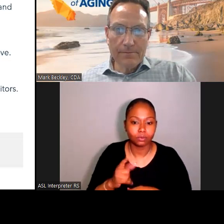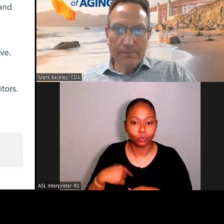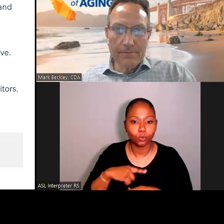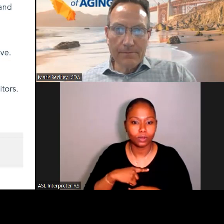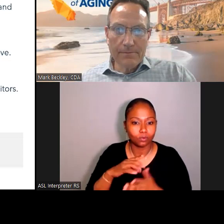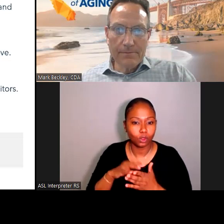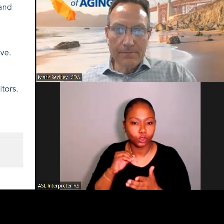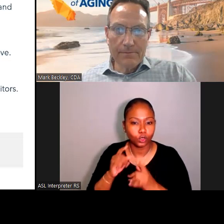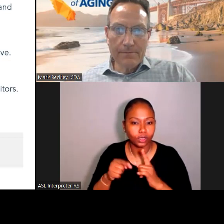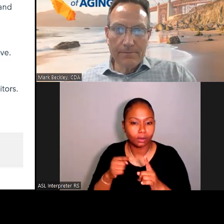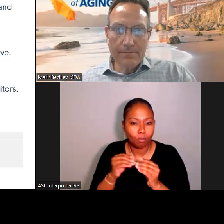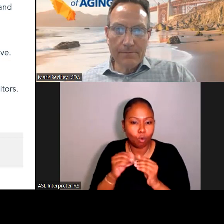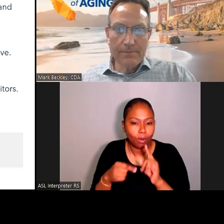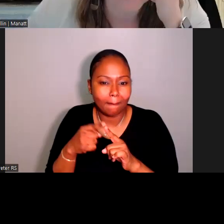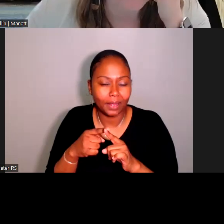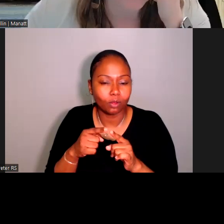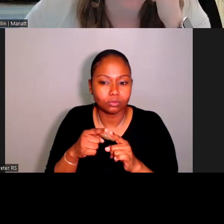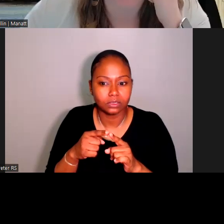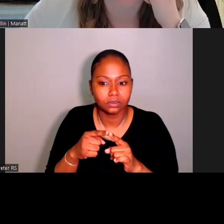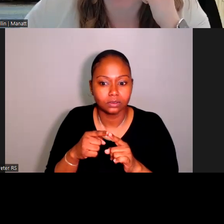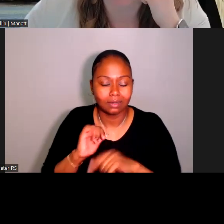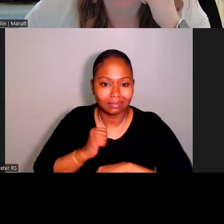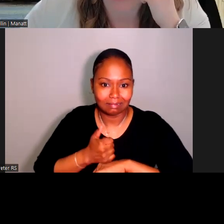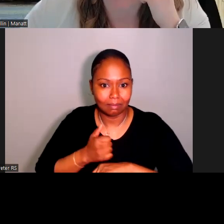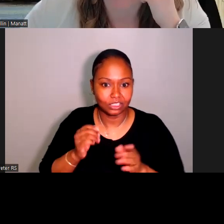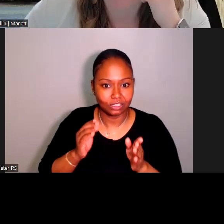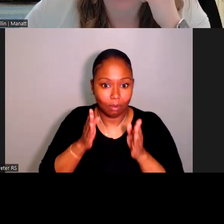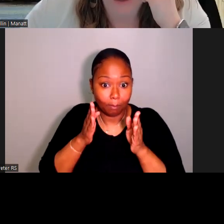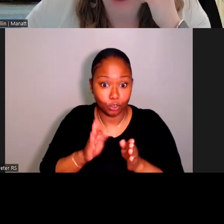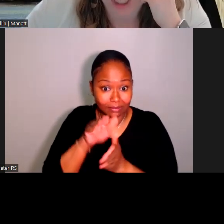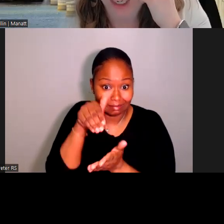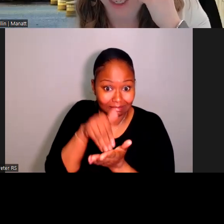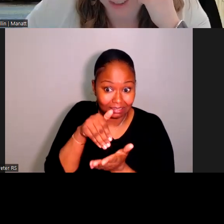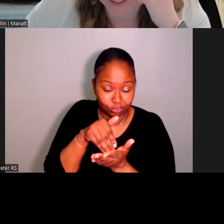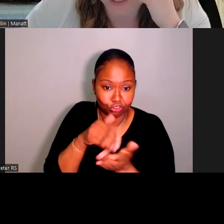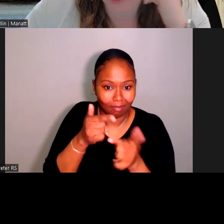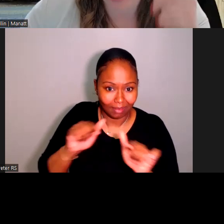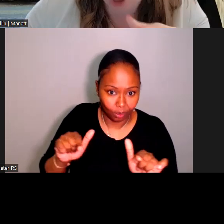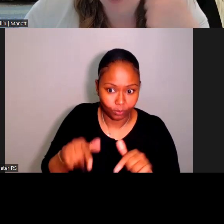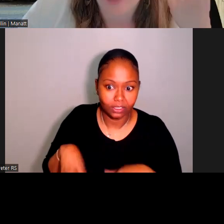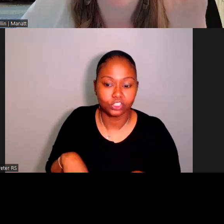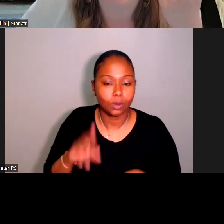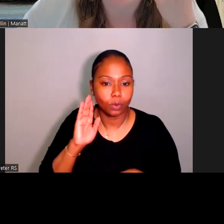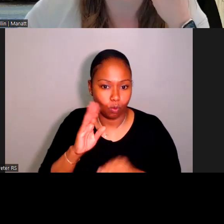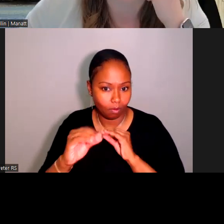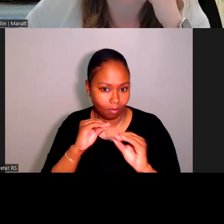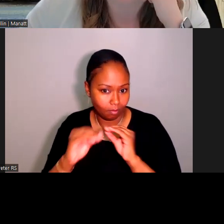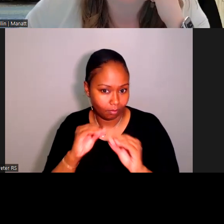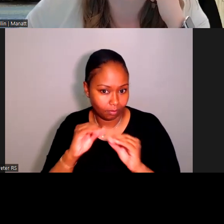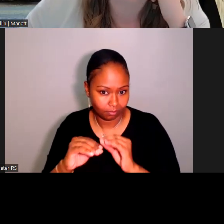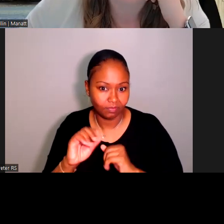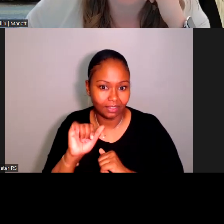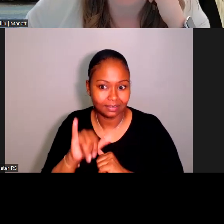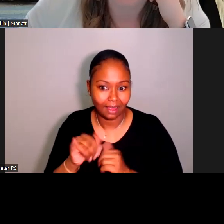has been raised in a few different places. And so we'll revise the language there and take a new pass at that to see